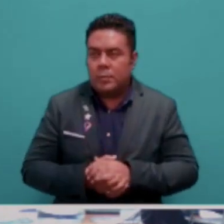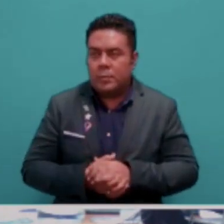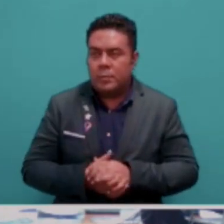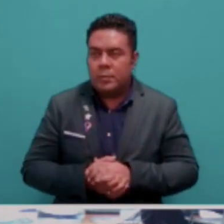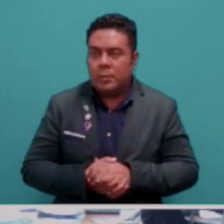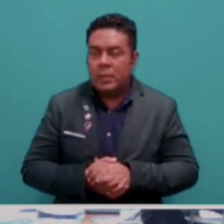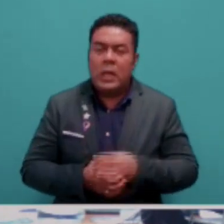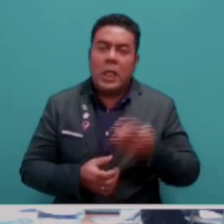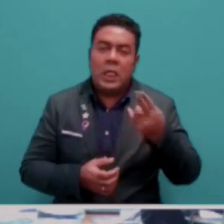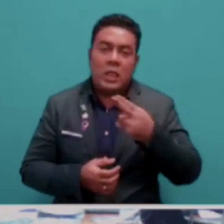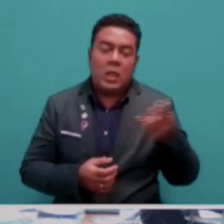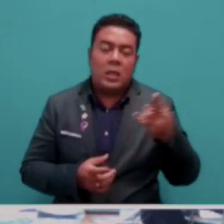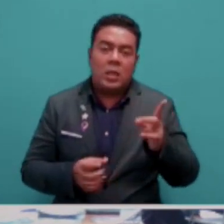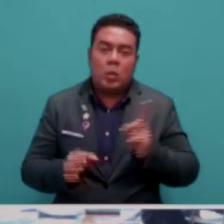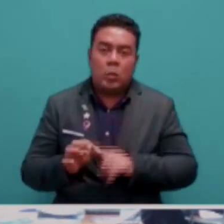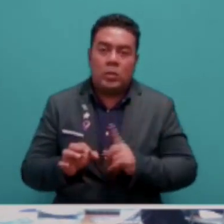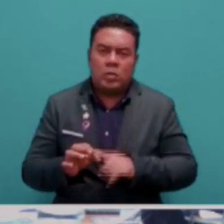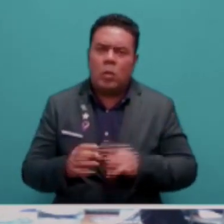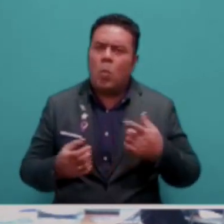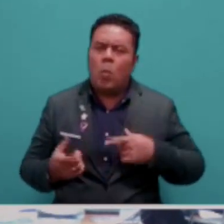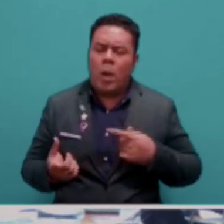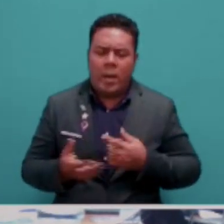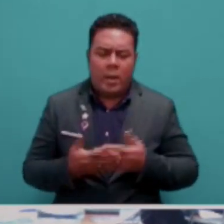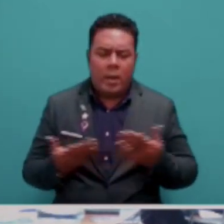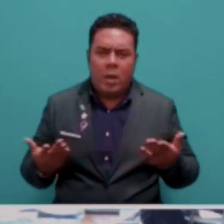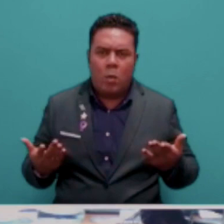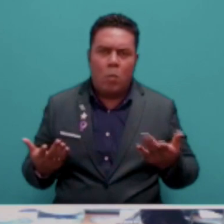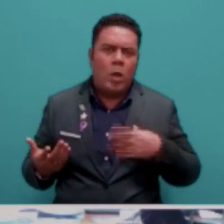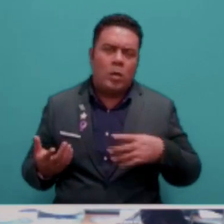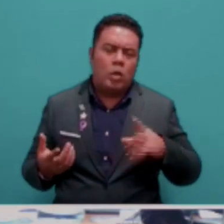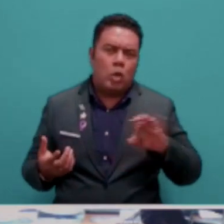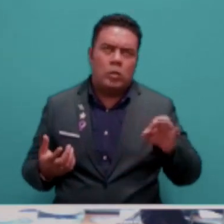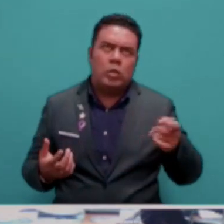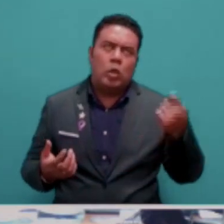Then the question of timing, why now, not earlier?